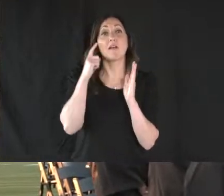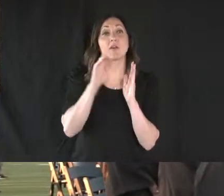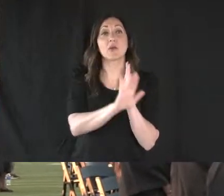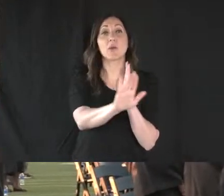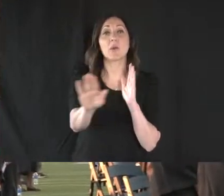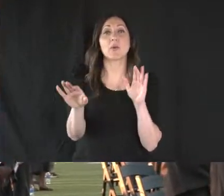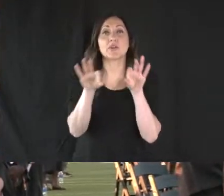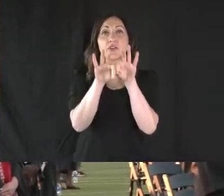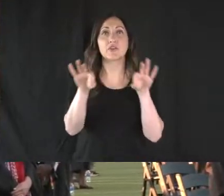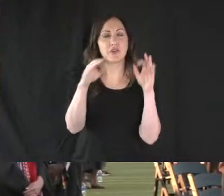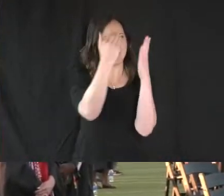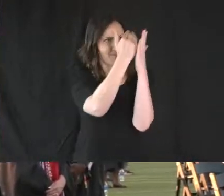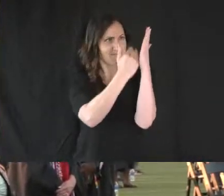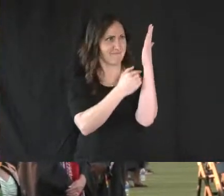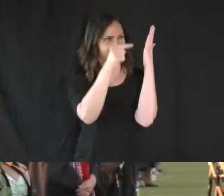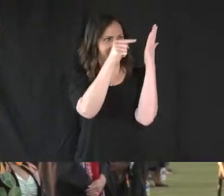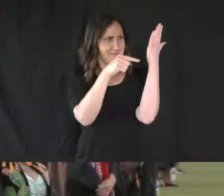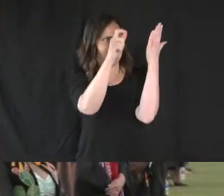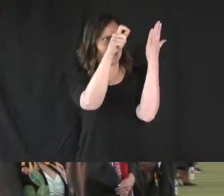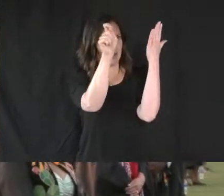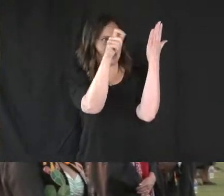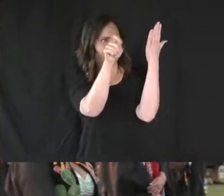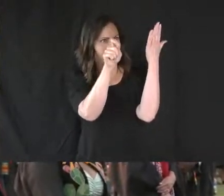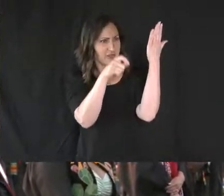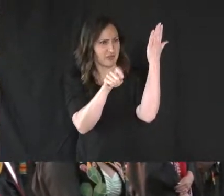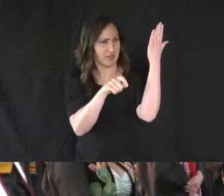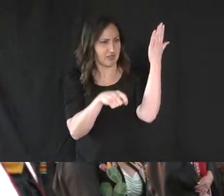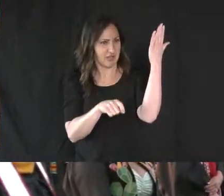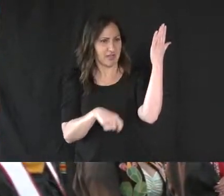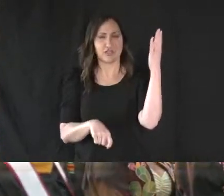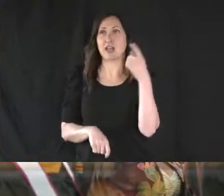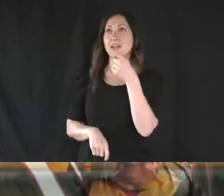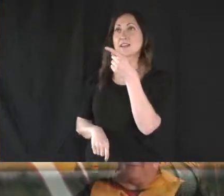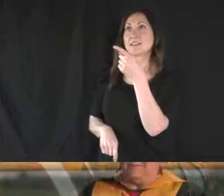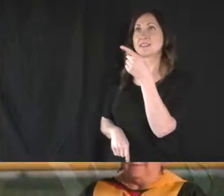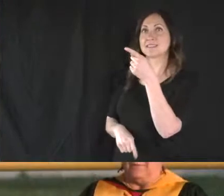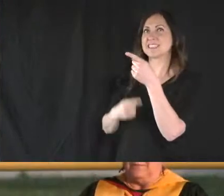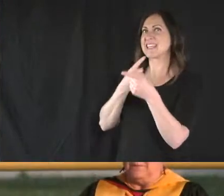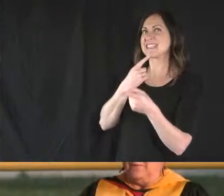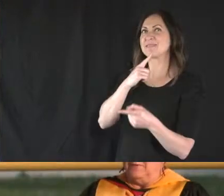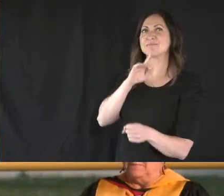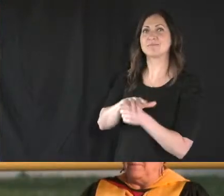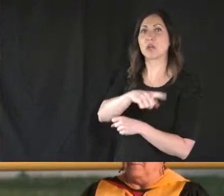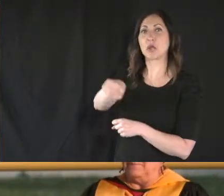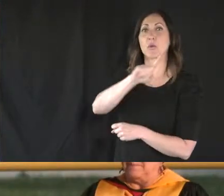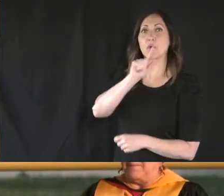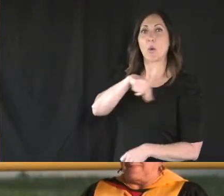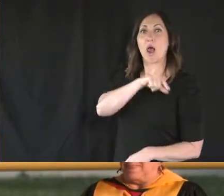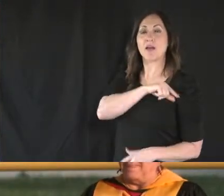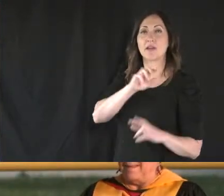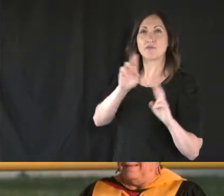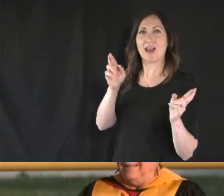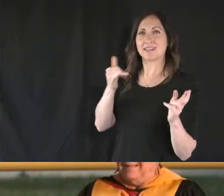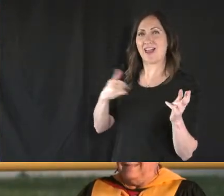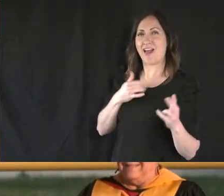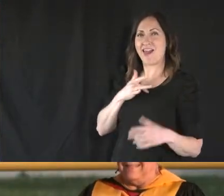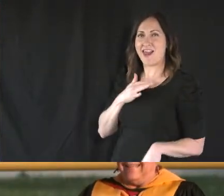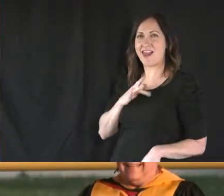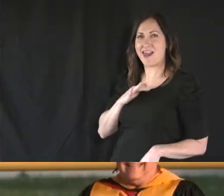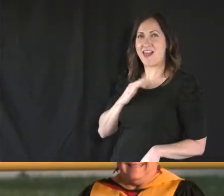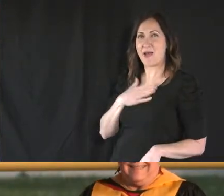degrees listed. Okay, she just promised that you're all qualified. So you ready? I got the best job in the house right